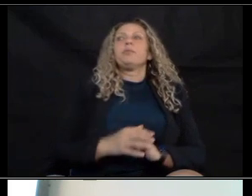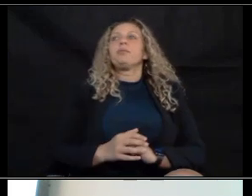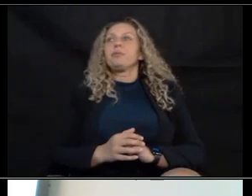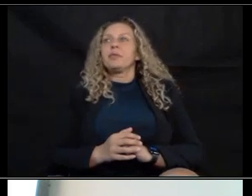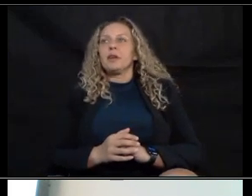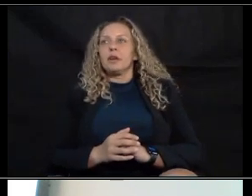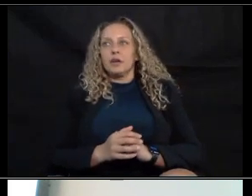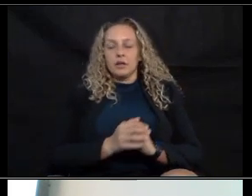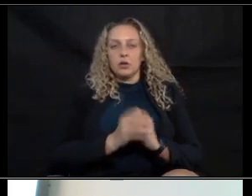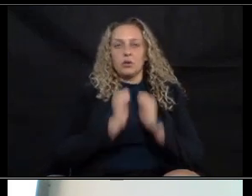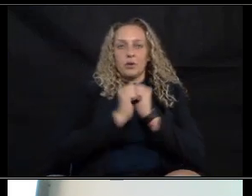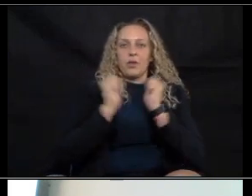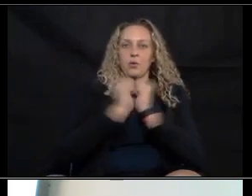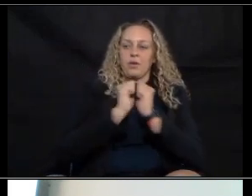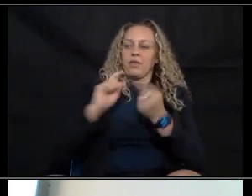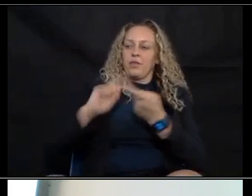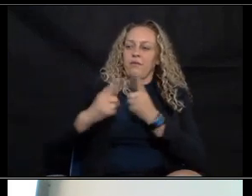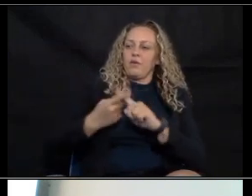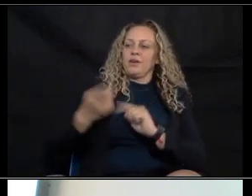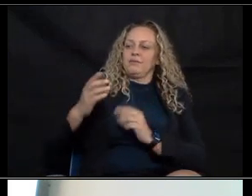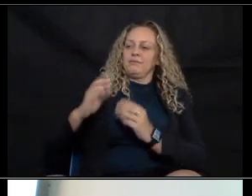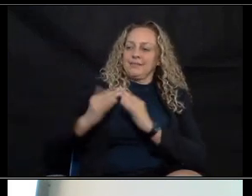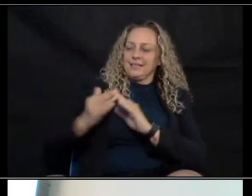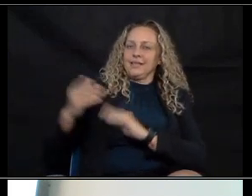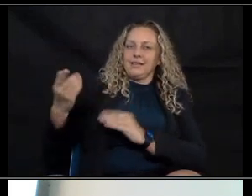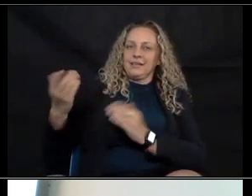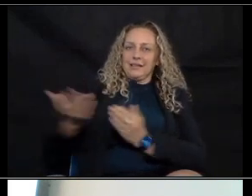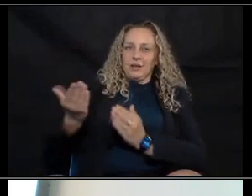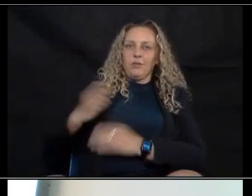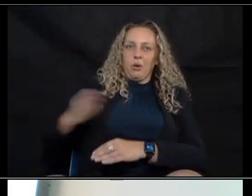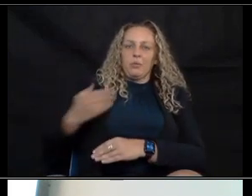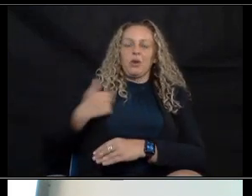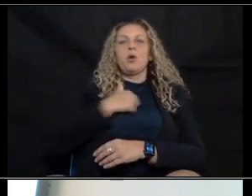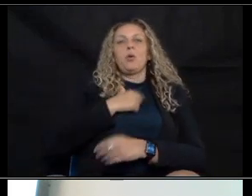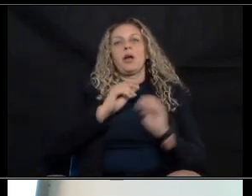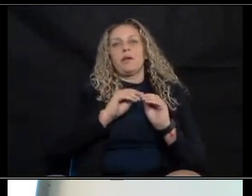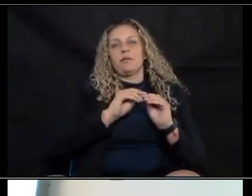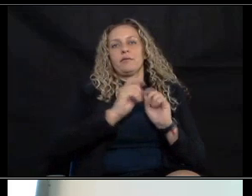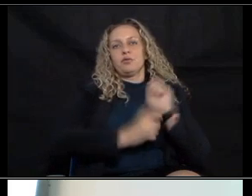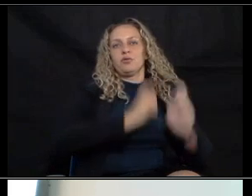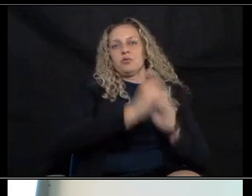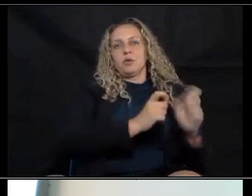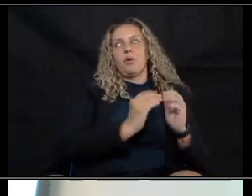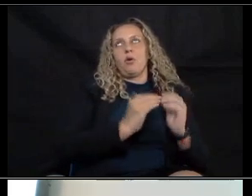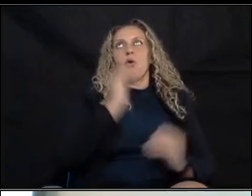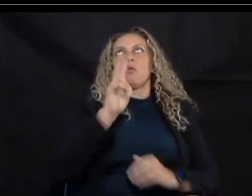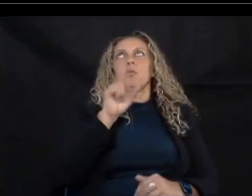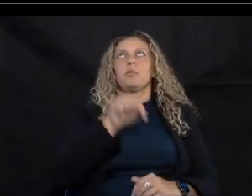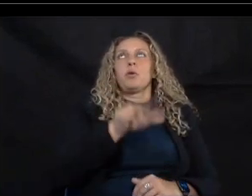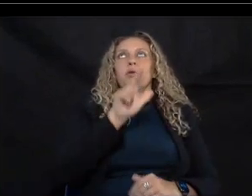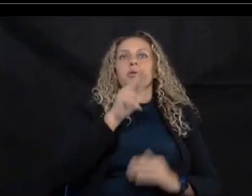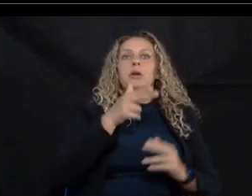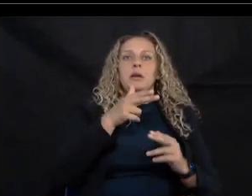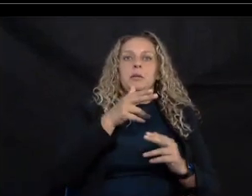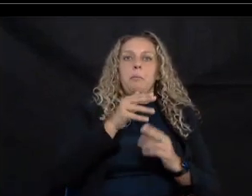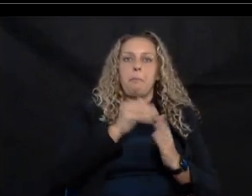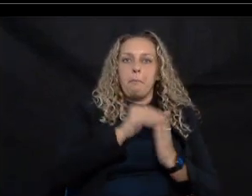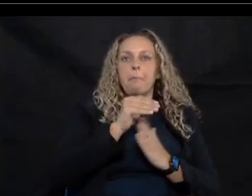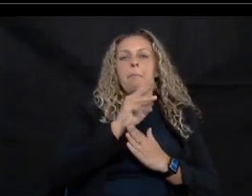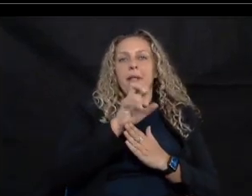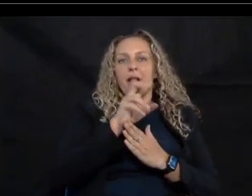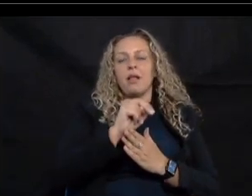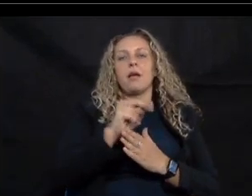Together with our friends at the City of Boynton Beach, we've distributed over 3.3 million pounds of food